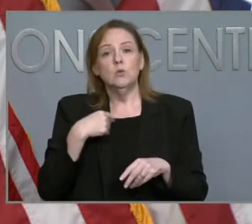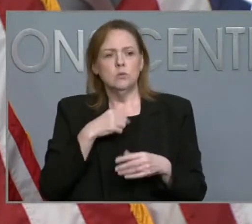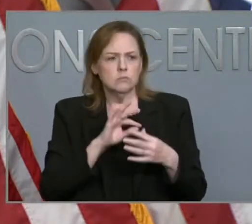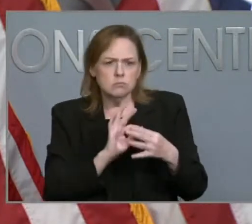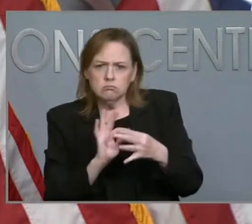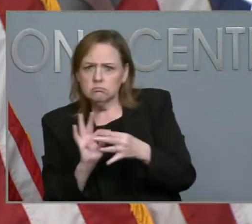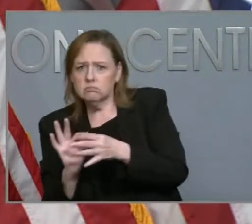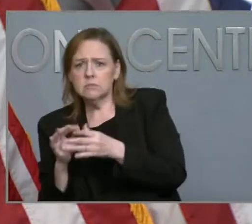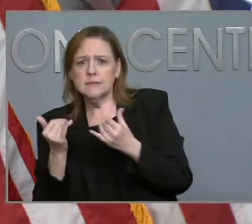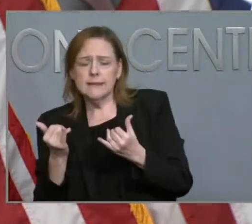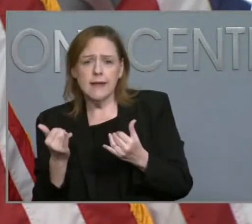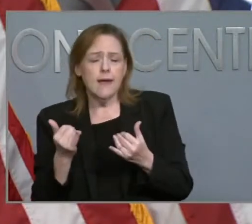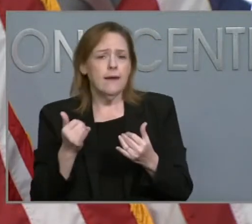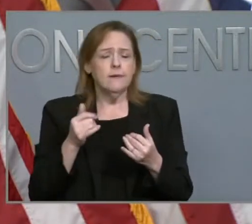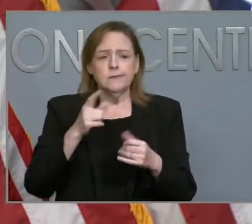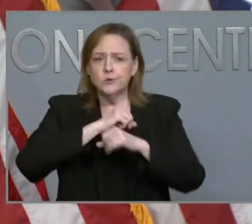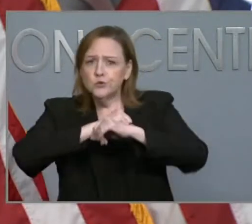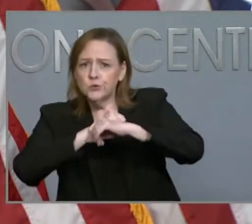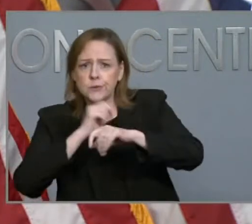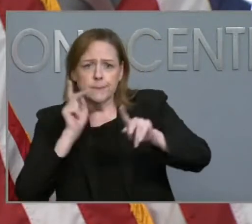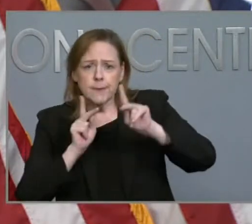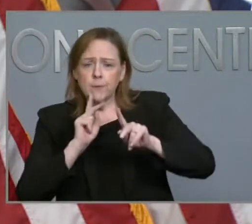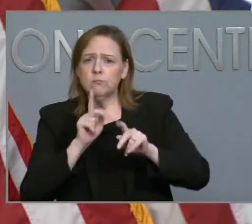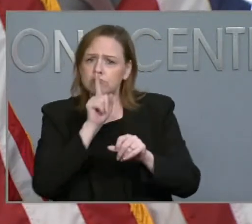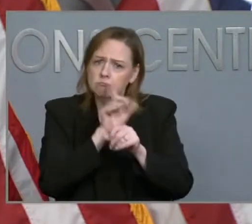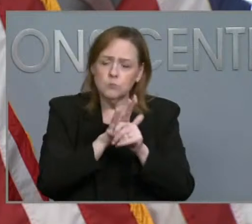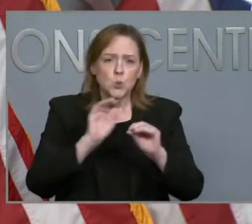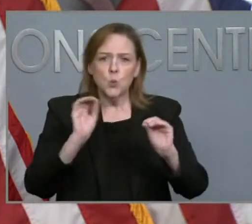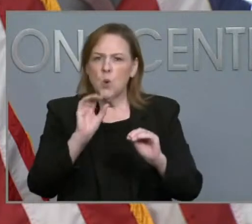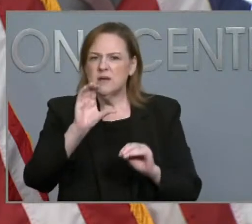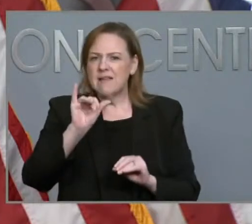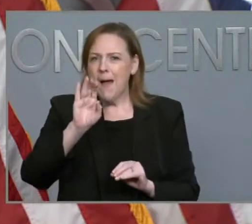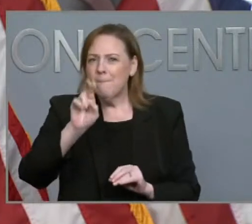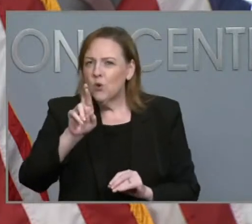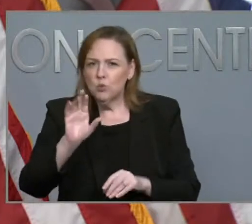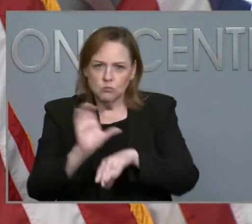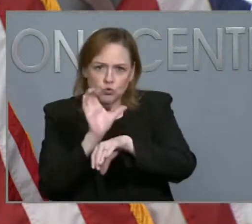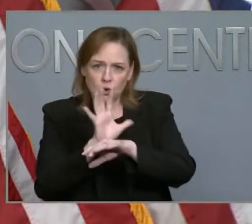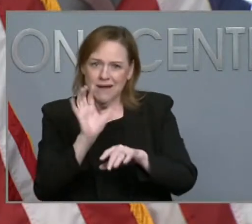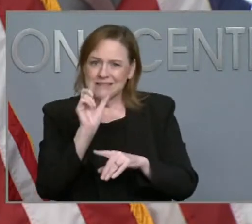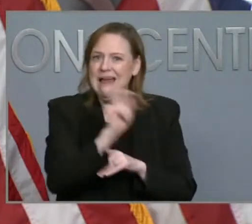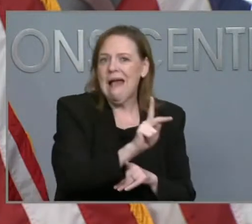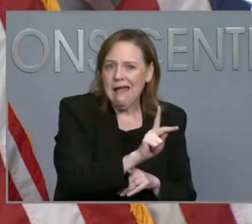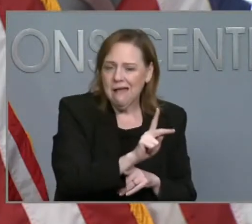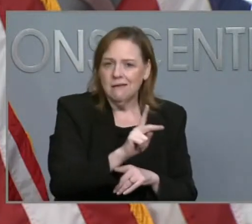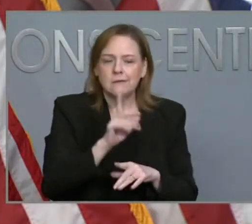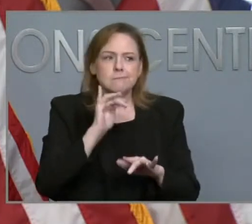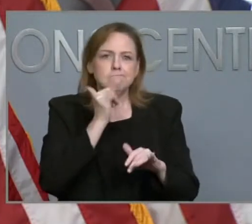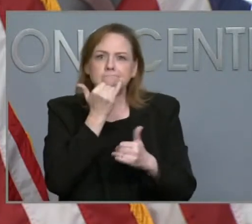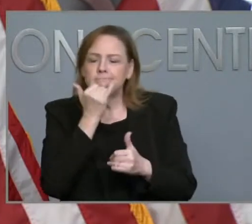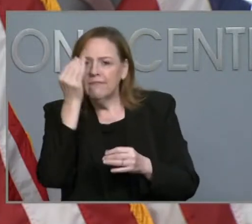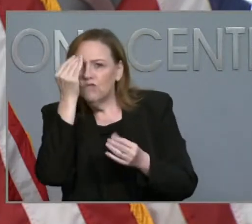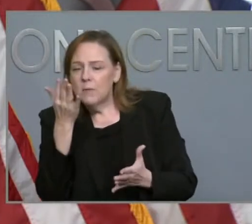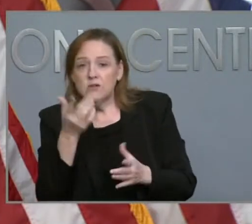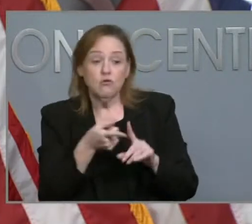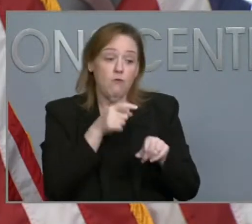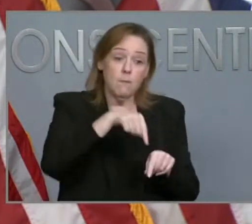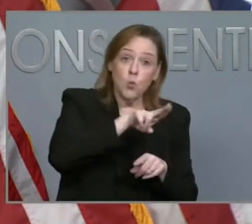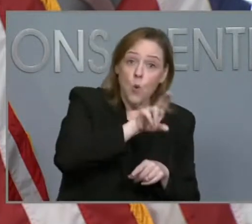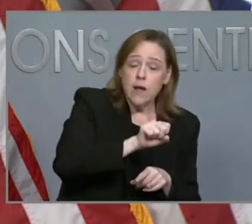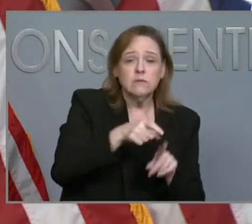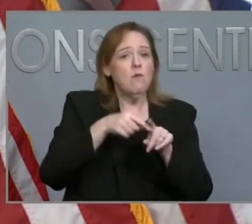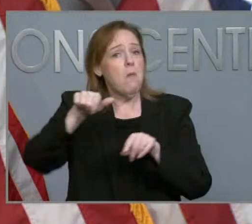to cyber attacks or misinformation that could be of a domestic or foreign malign